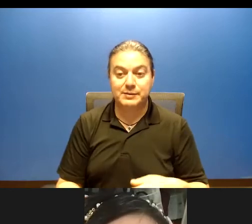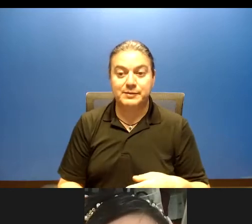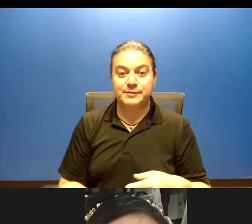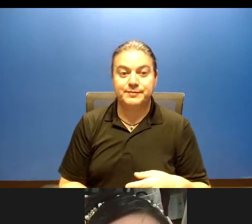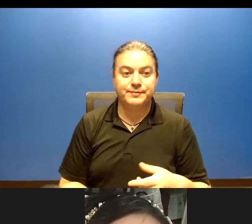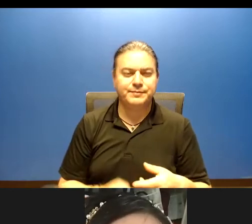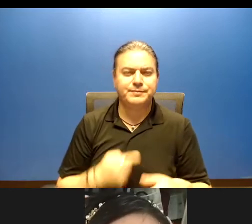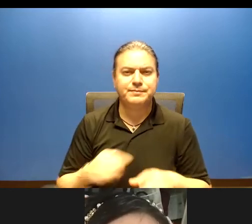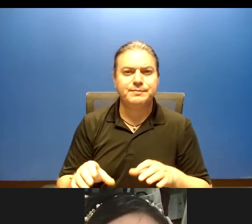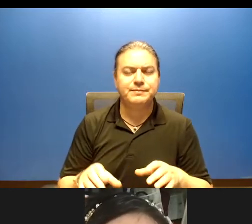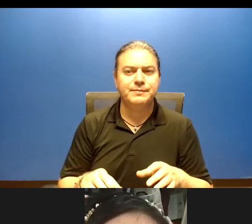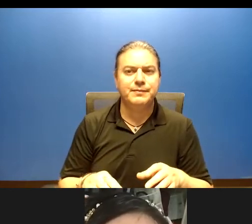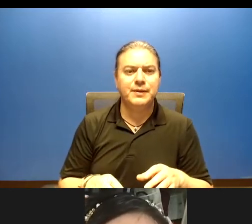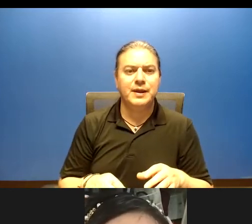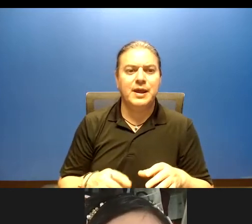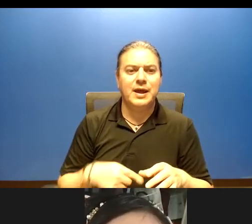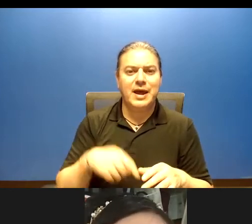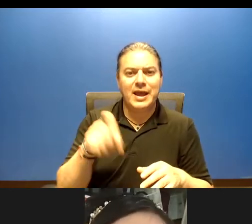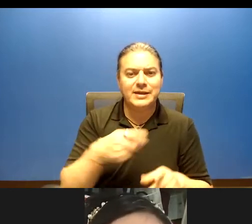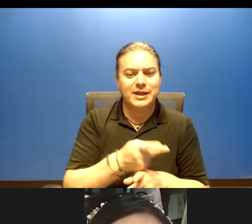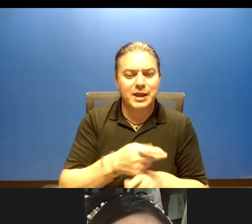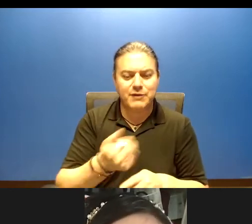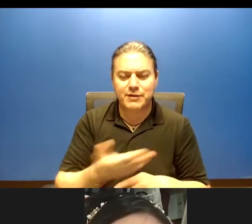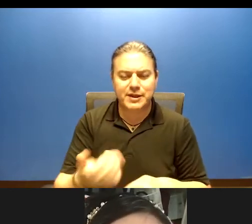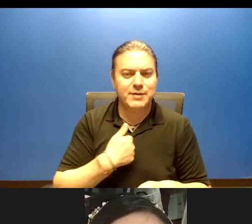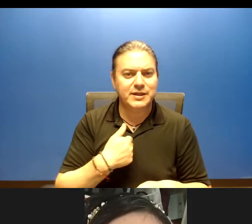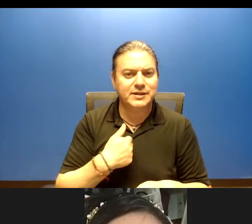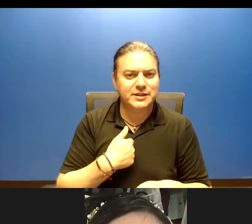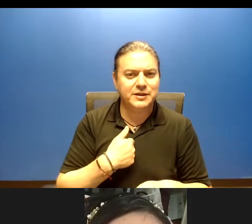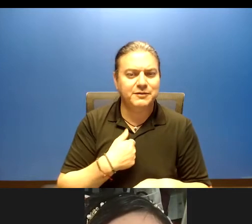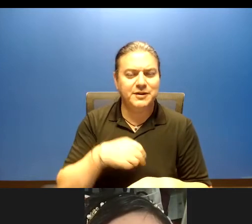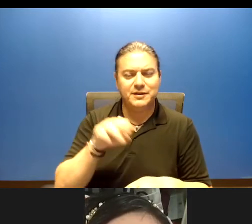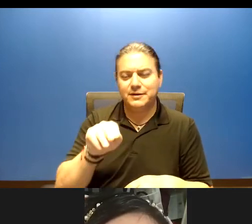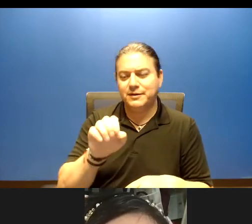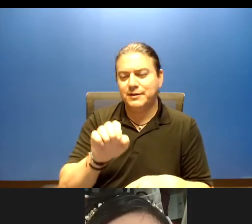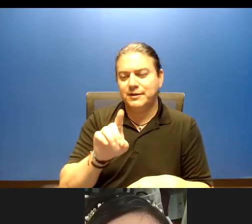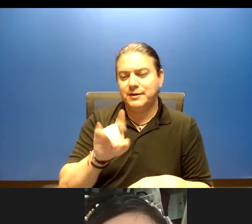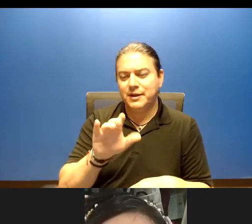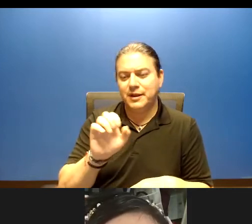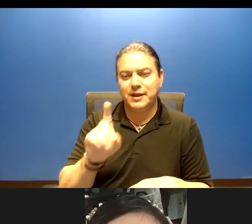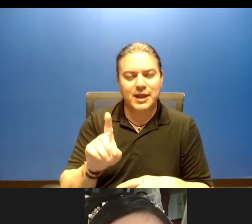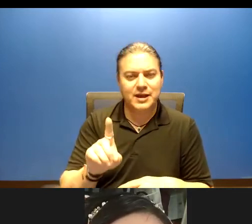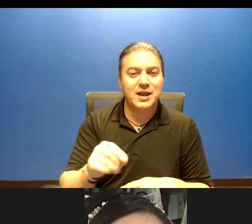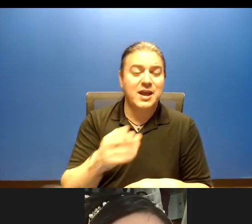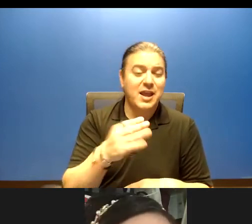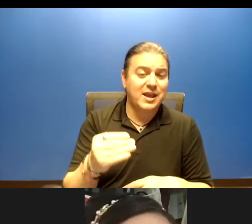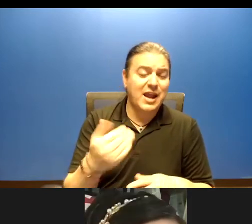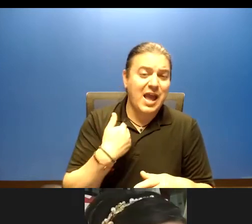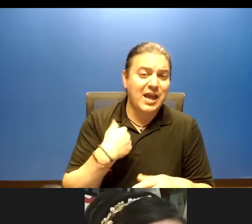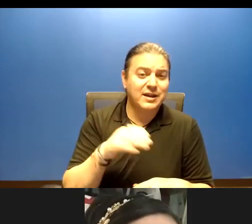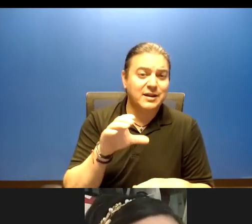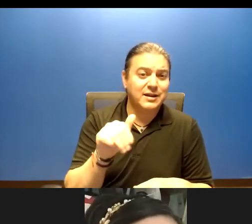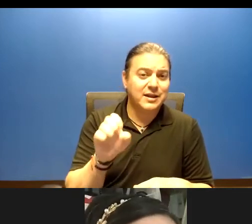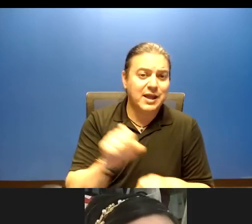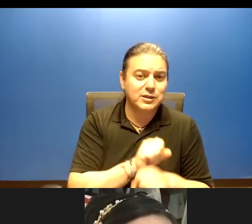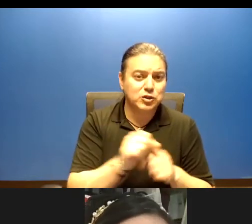myself through Medicaid. And I did have a caseworker, but honestly, I had so many modifications I had to do. And